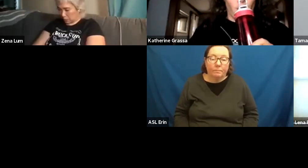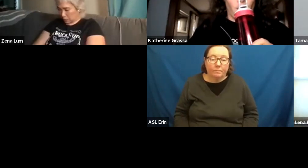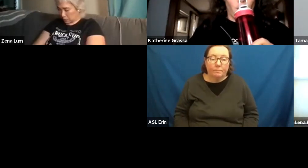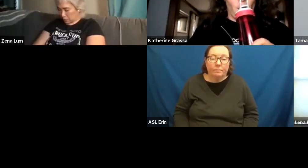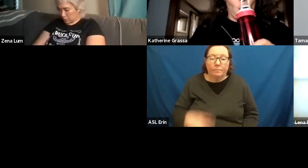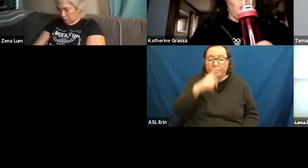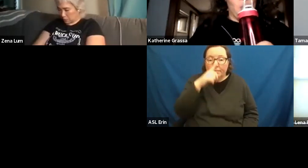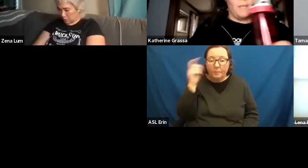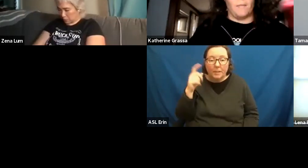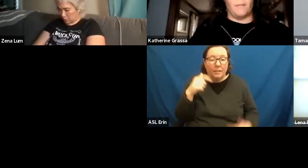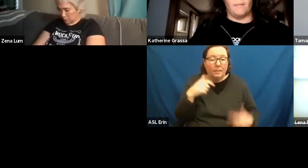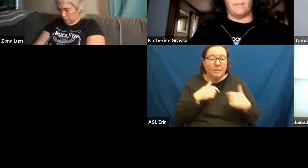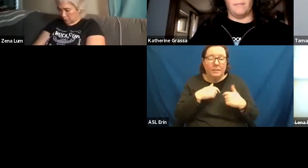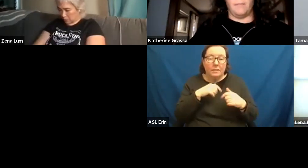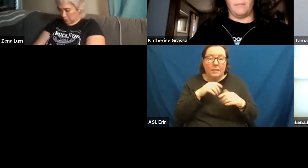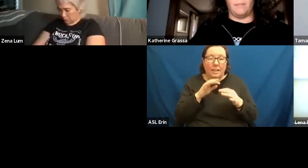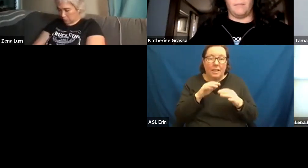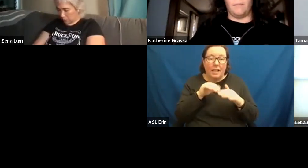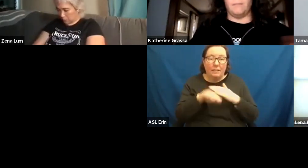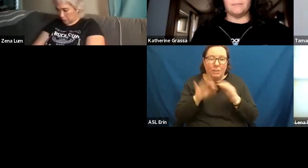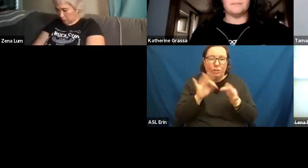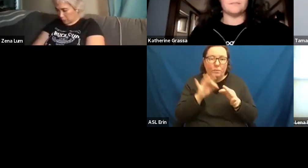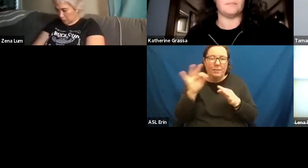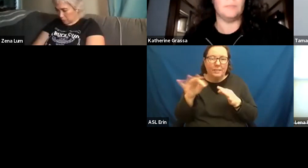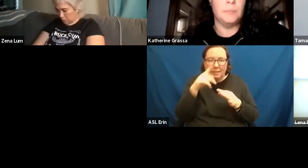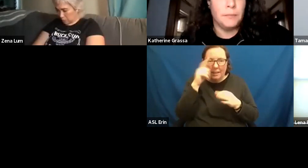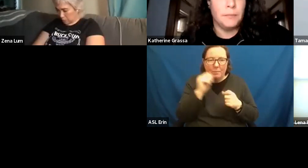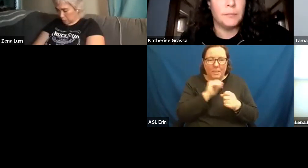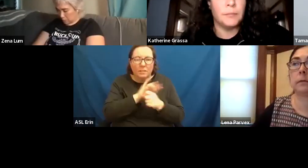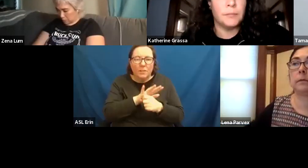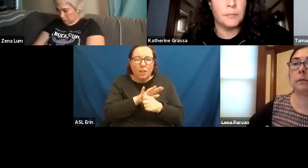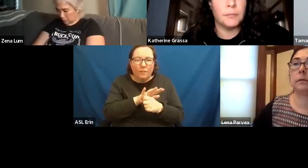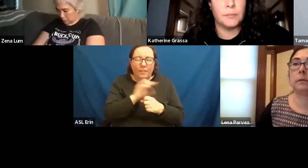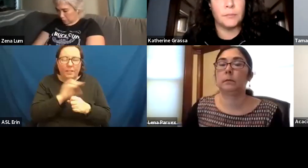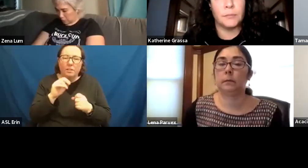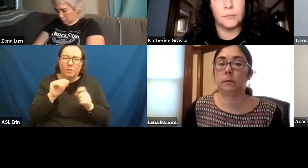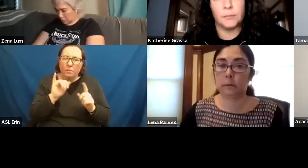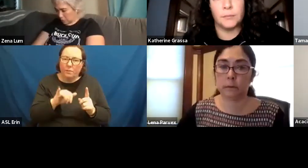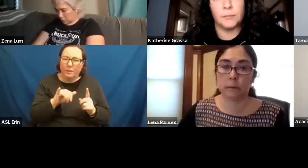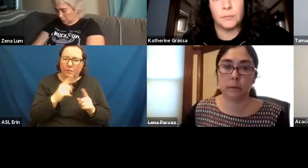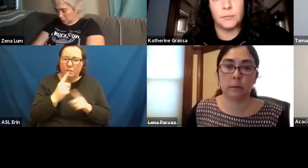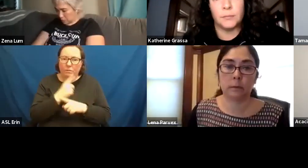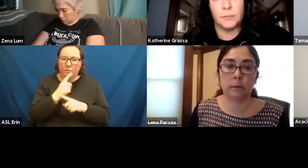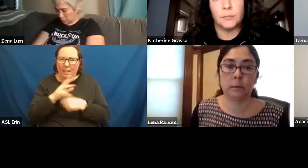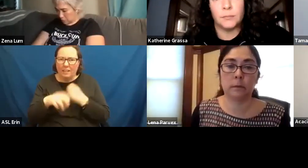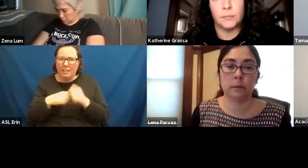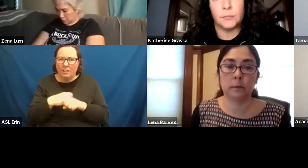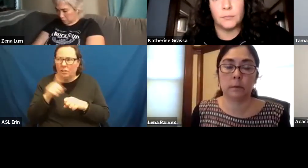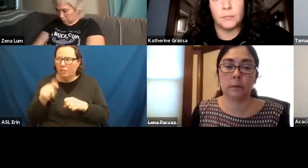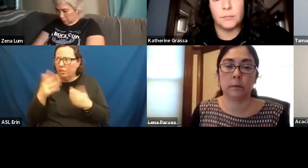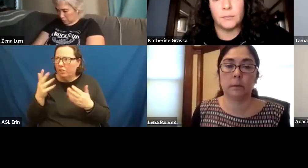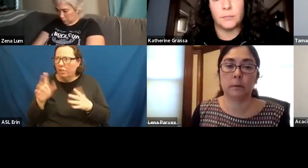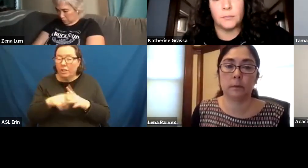Because admission was delayed due to the pandemic. If this is a regular year, we should be starting the